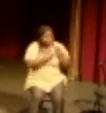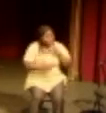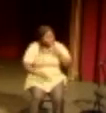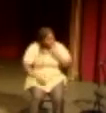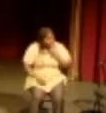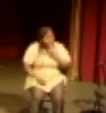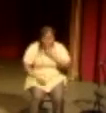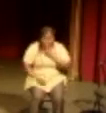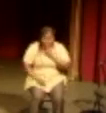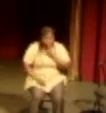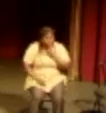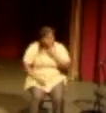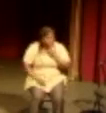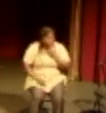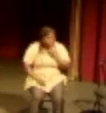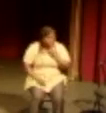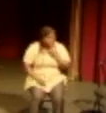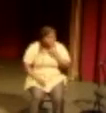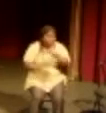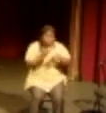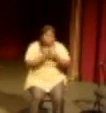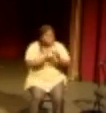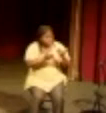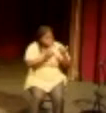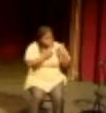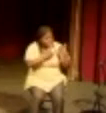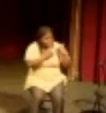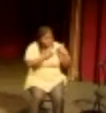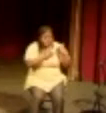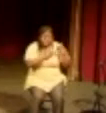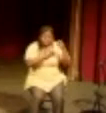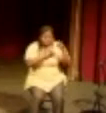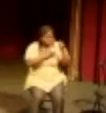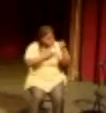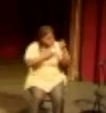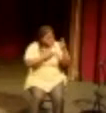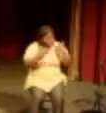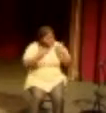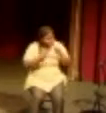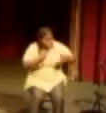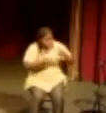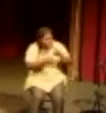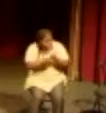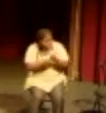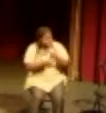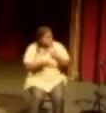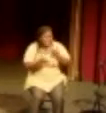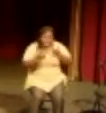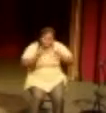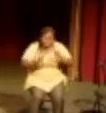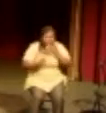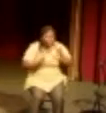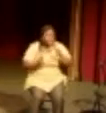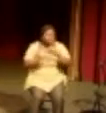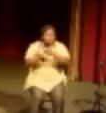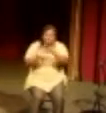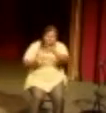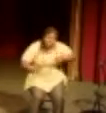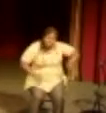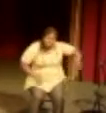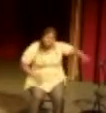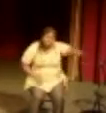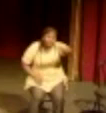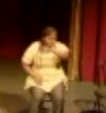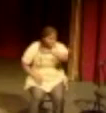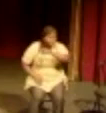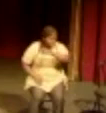trust and responsibility that you've placed in me, and I do everything within my power to always represent all of us, 1,000 strong,